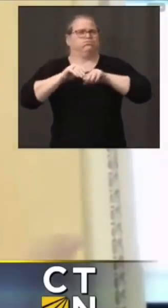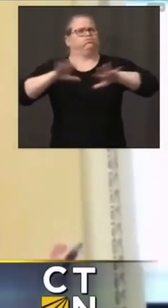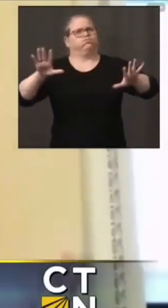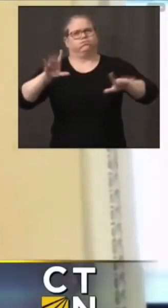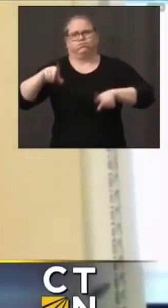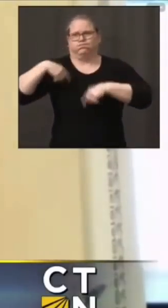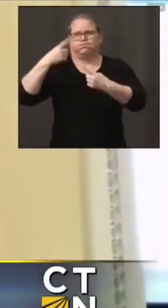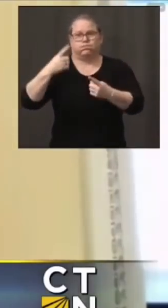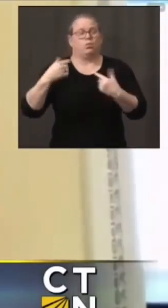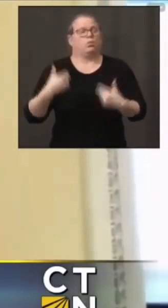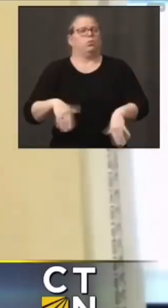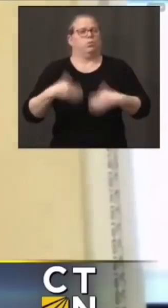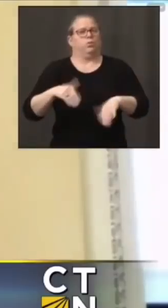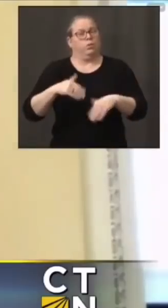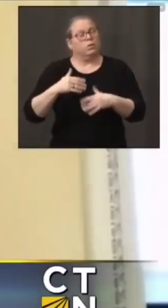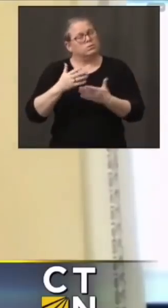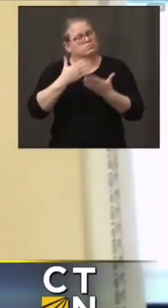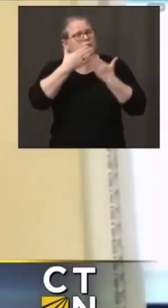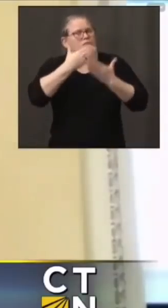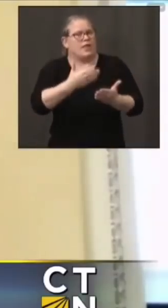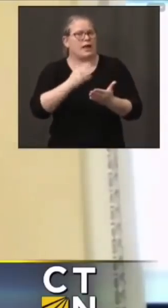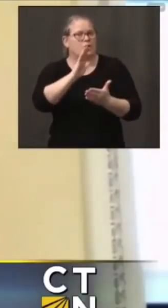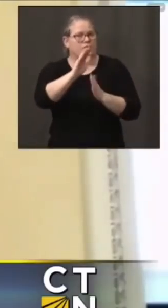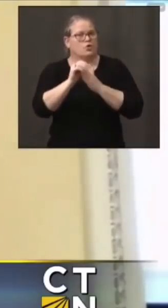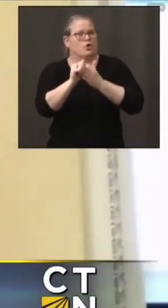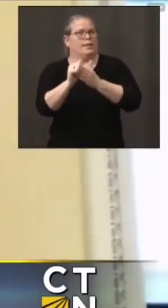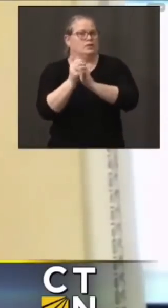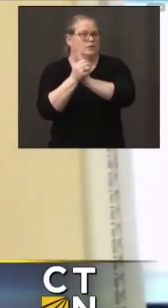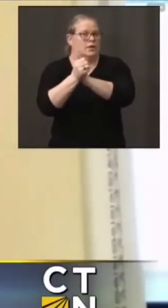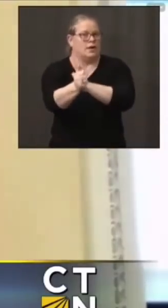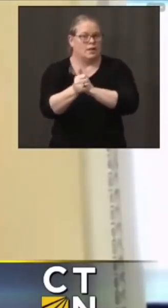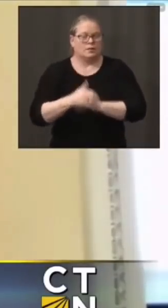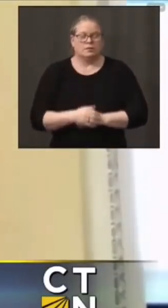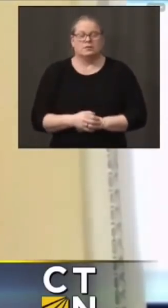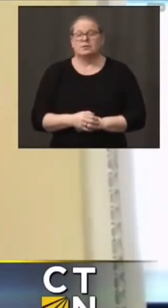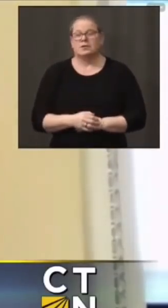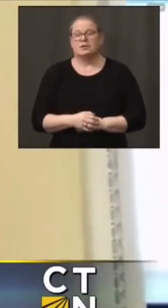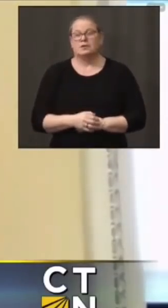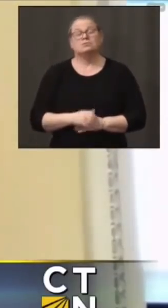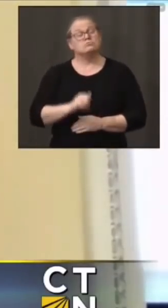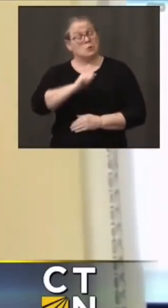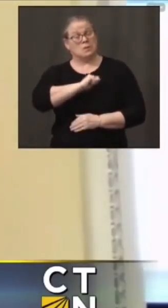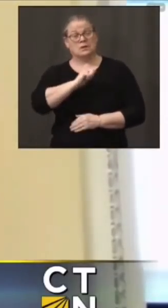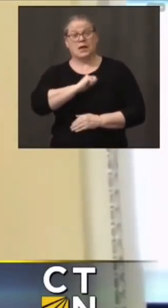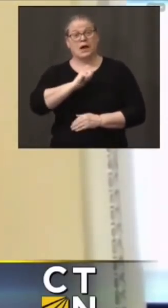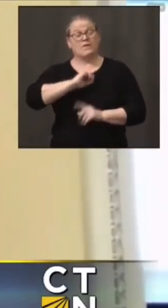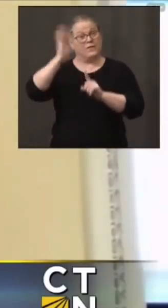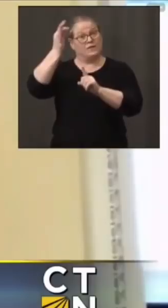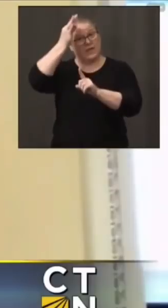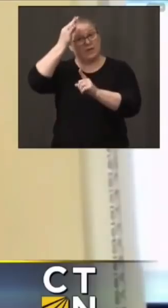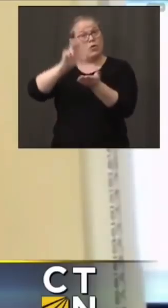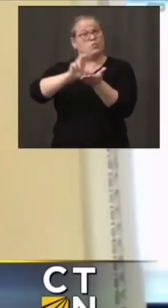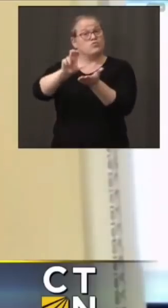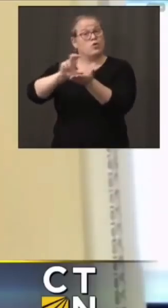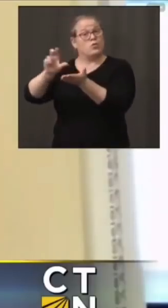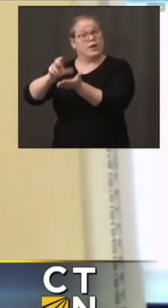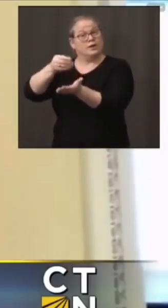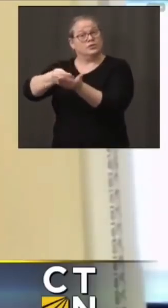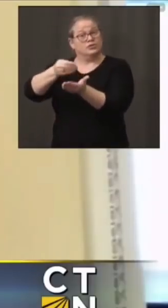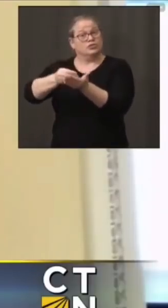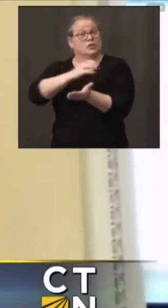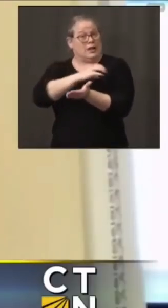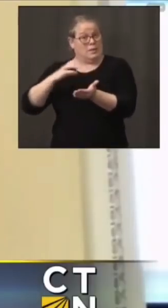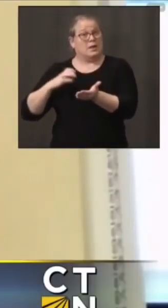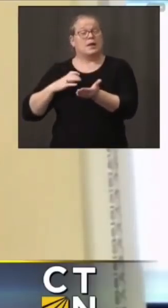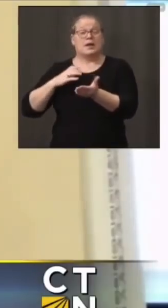I am so honored to be a chair of the Appropriations Committee. And you know that we've